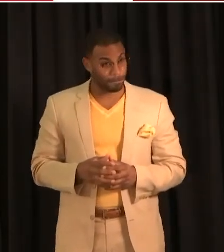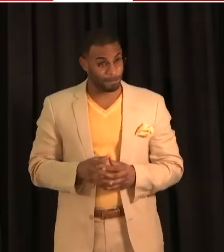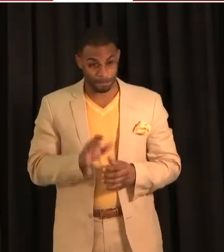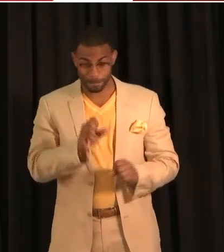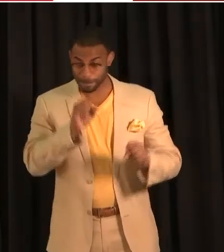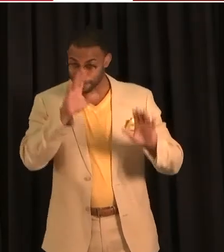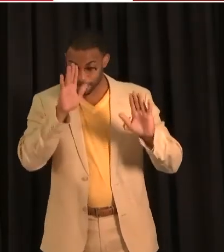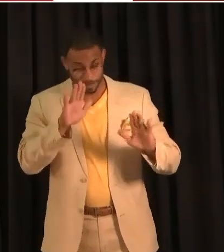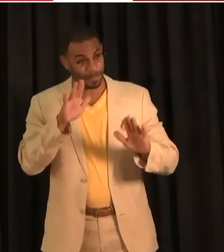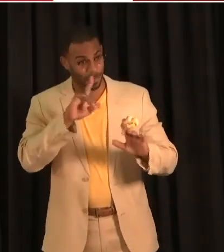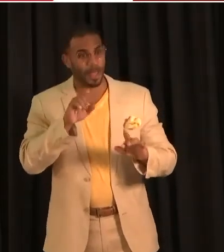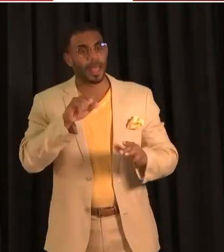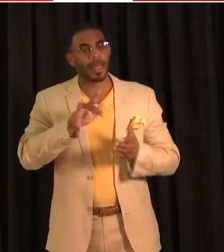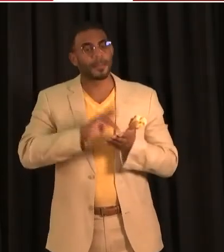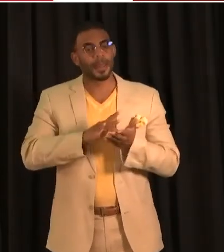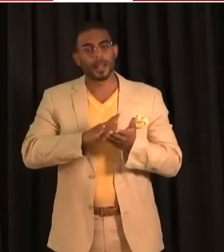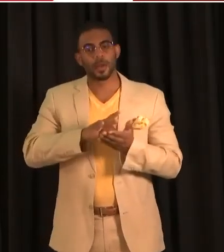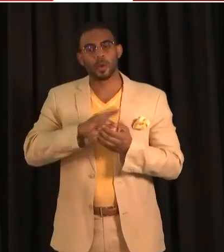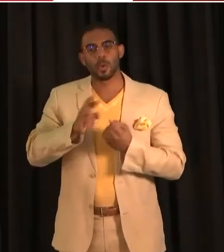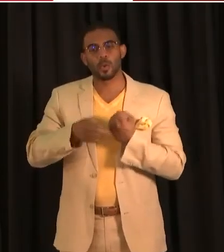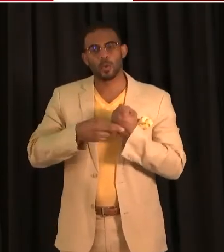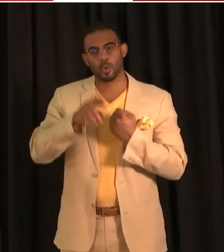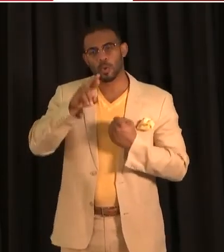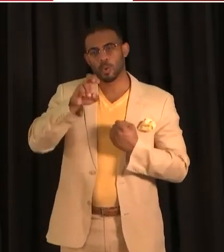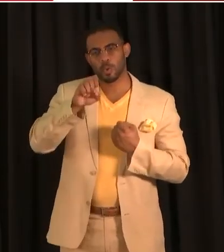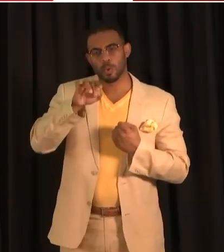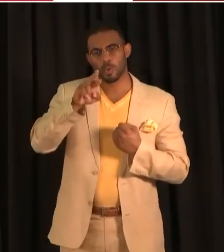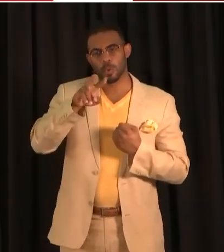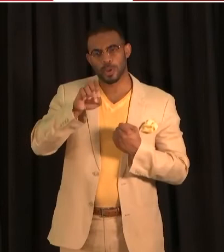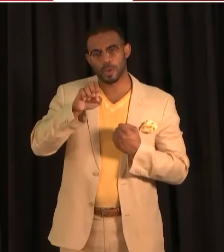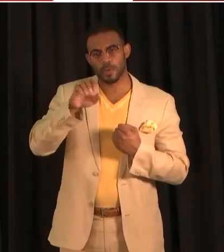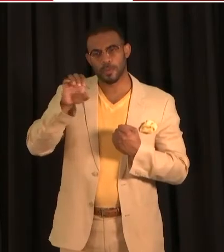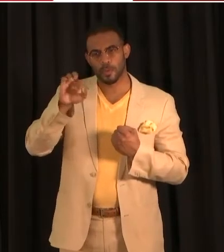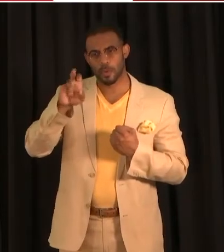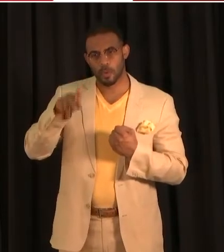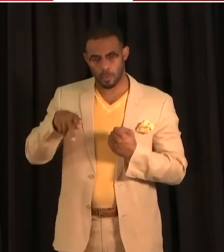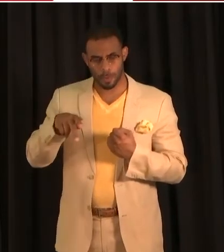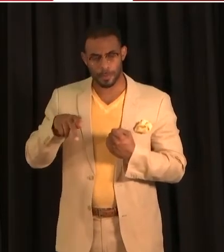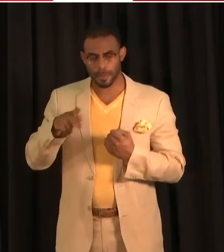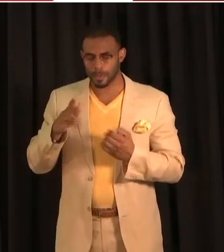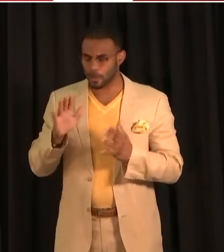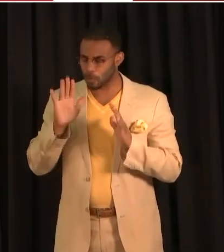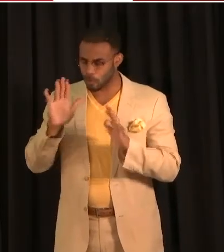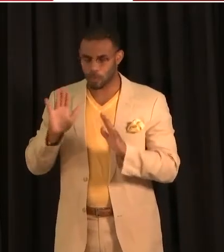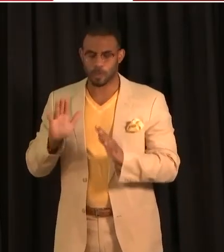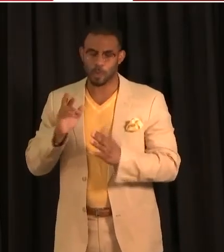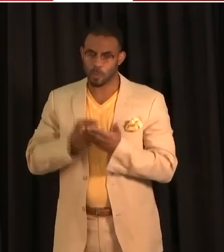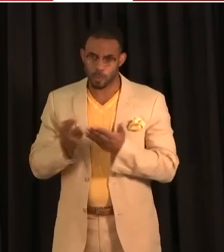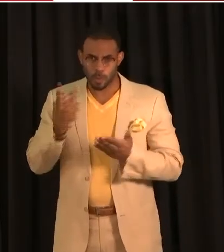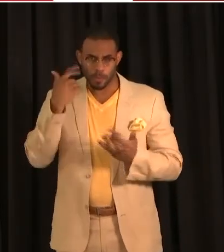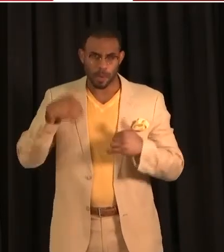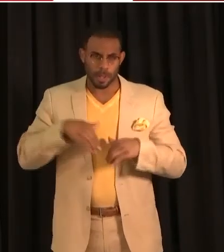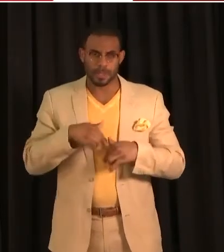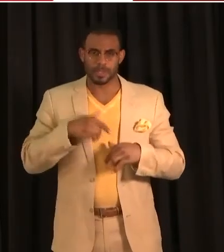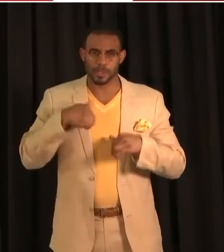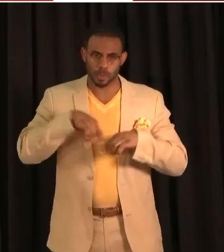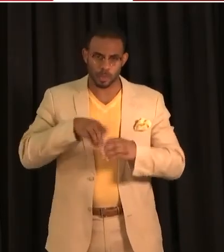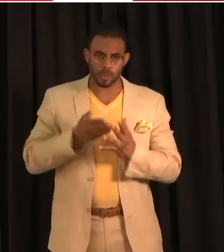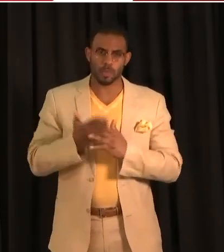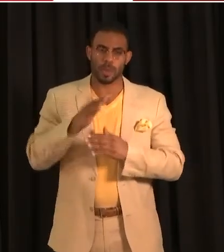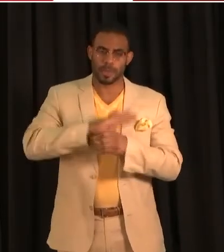That is a fantastic question. The Medical Reserve Corps has been an incredible resource to the district throughout this pandemic and our pandemic